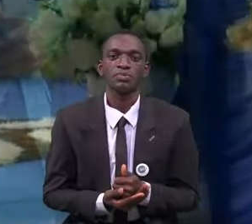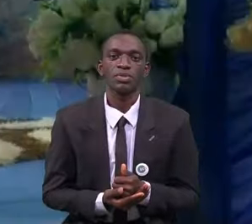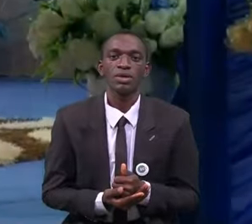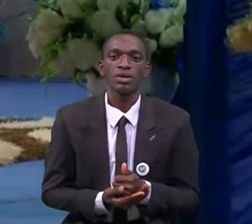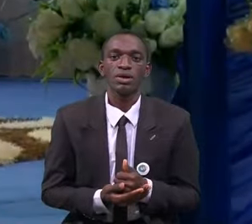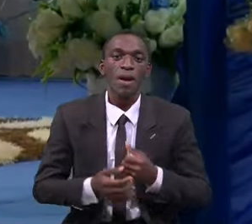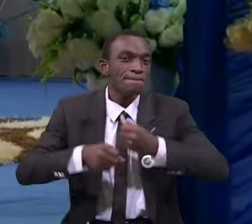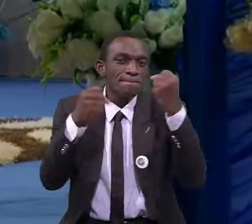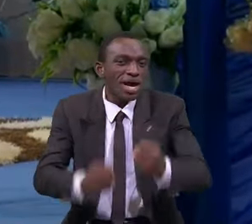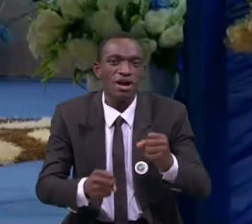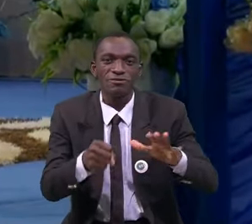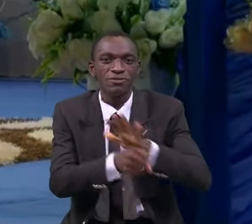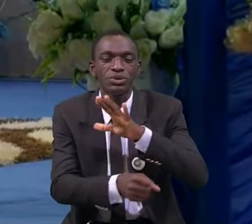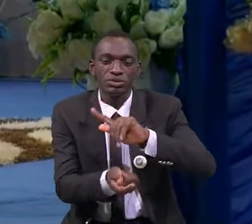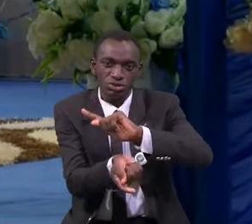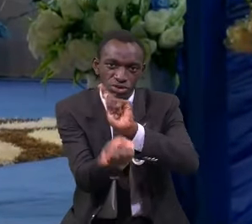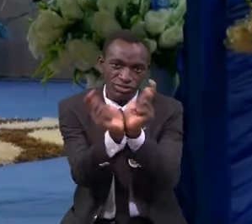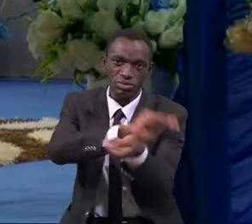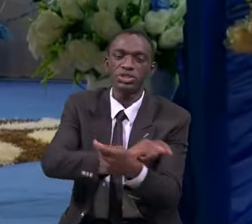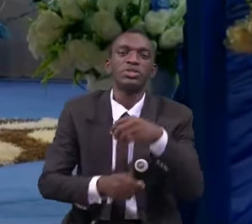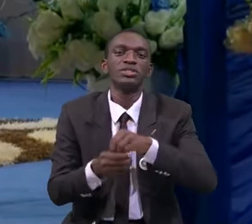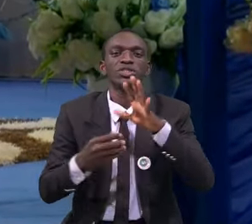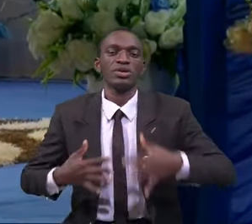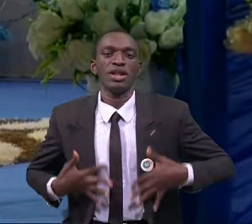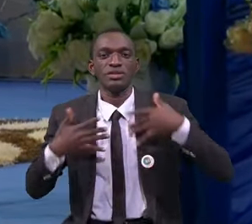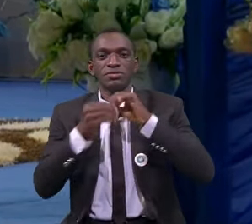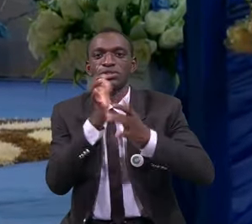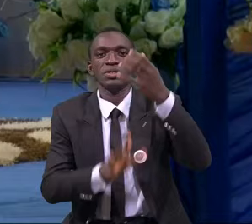Powerful transformation in your life.